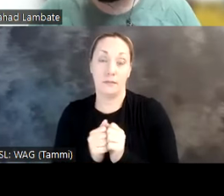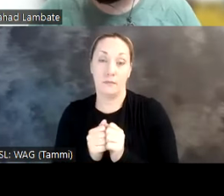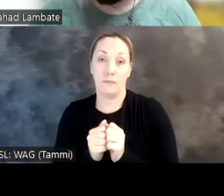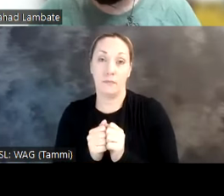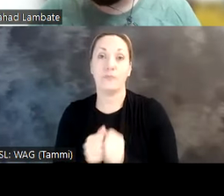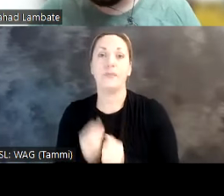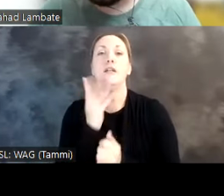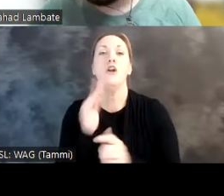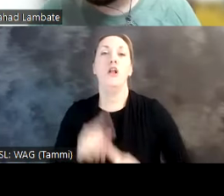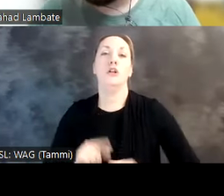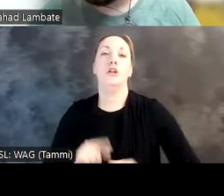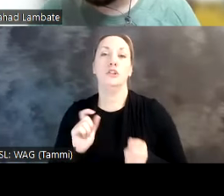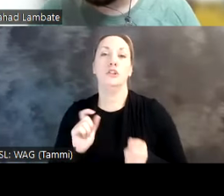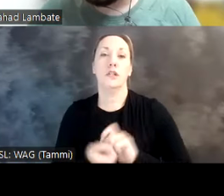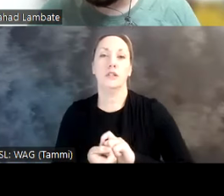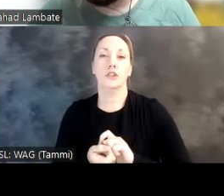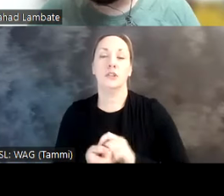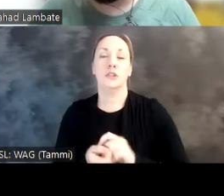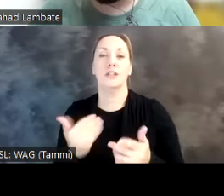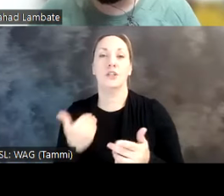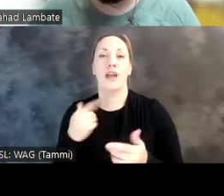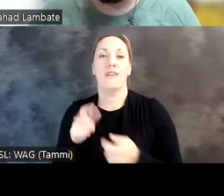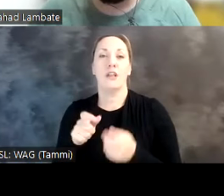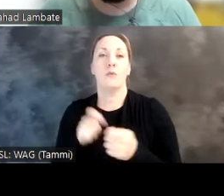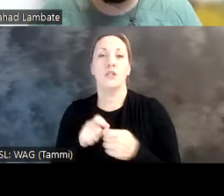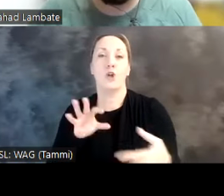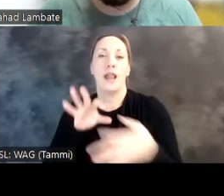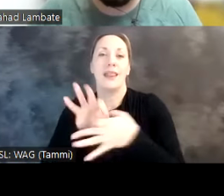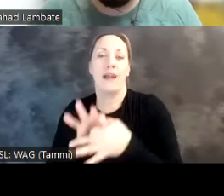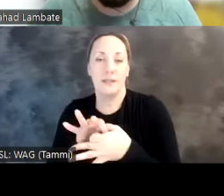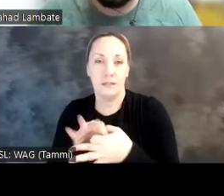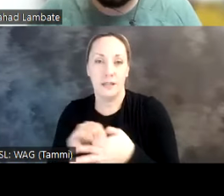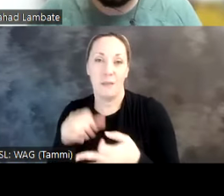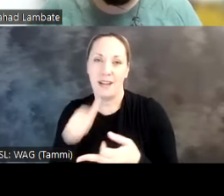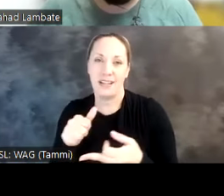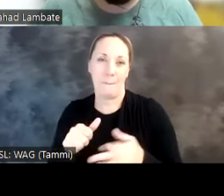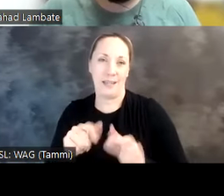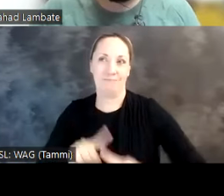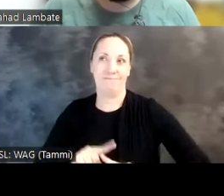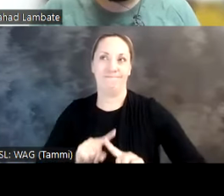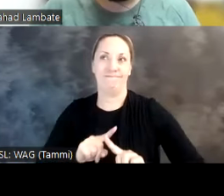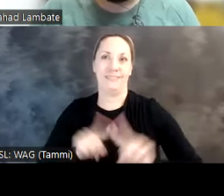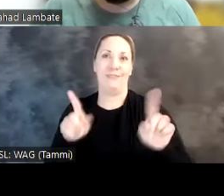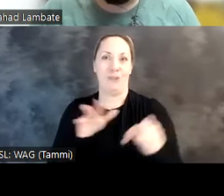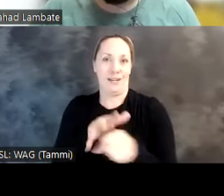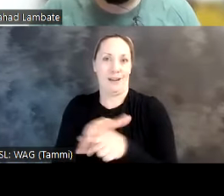change, if any, used on the particular link, it might not be distinct enough.